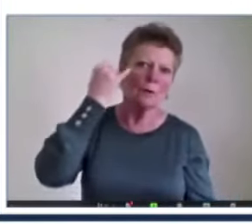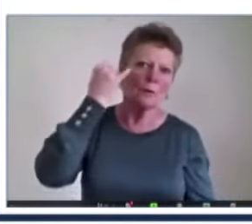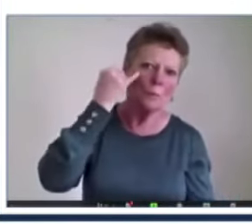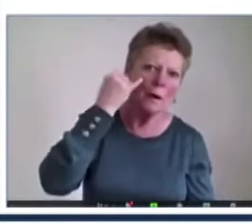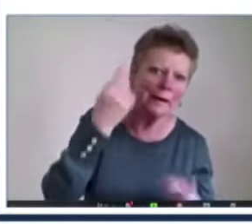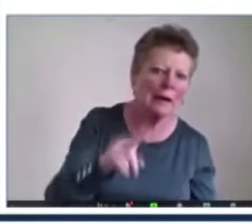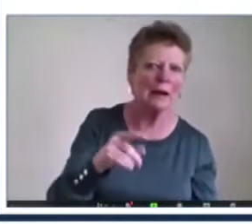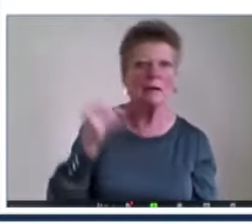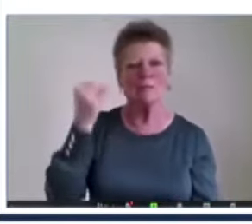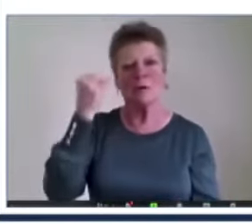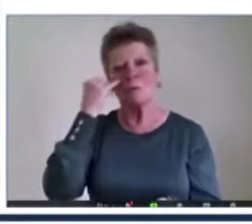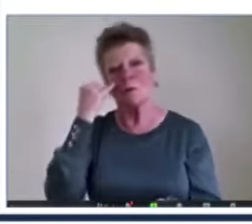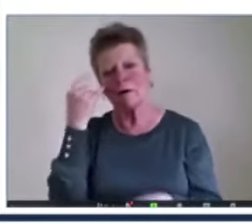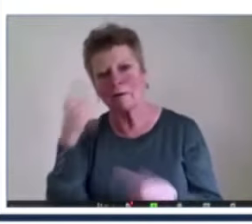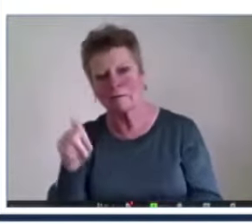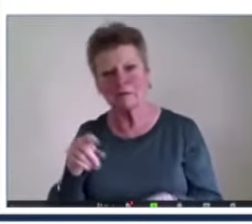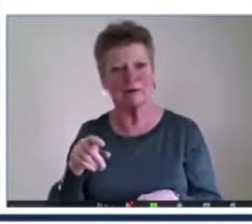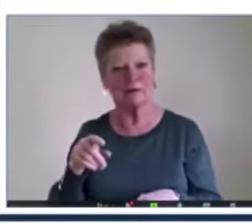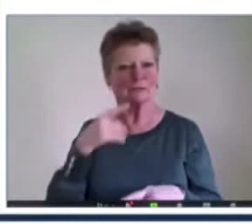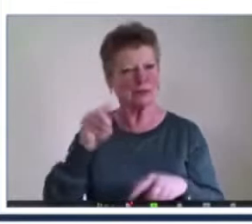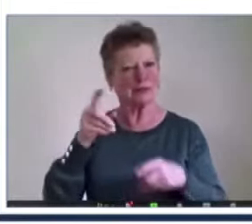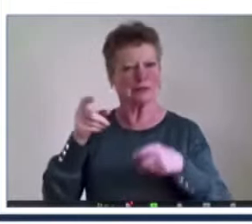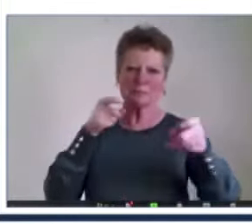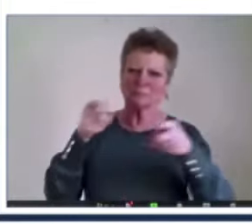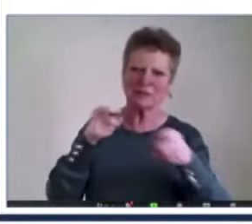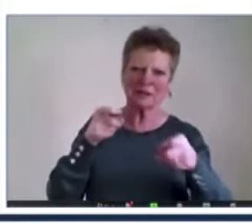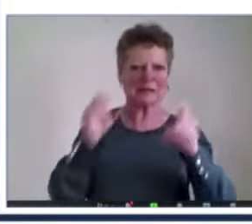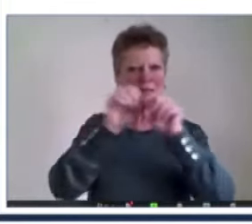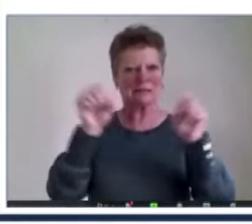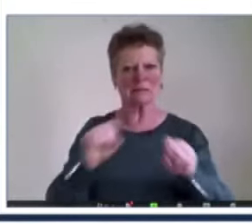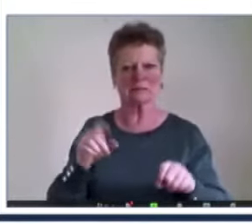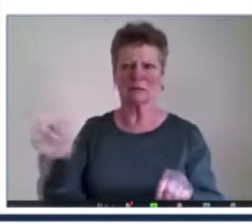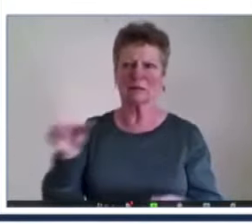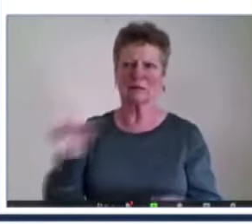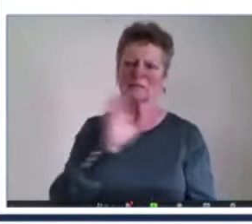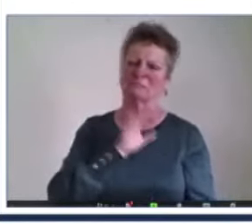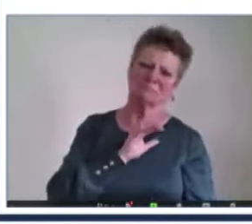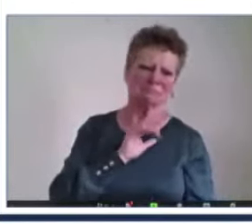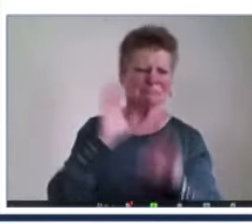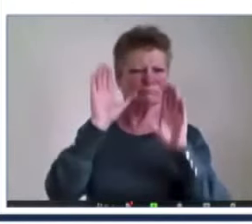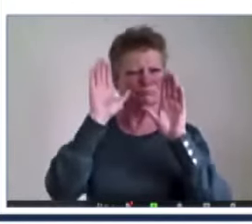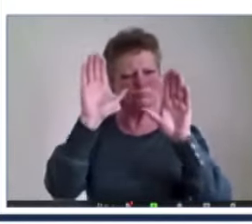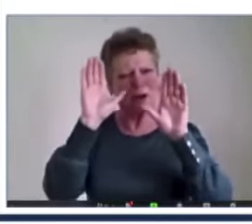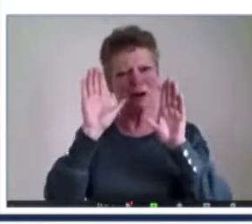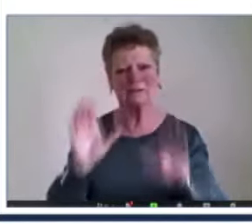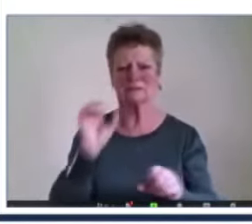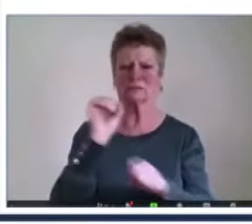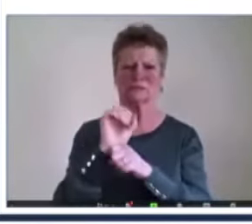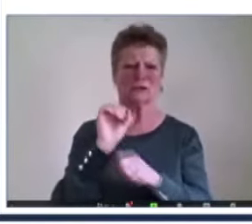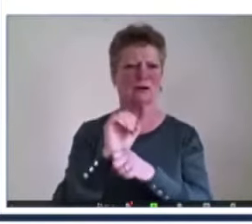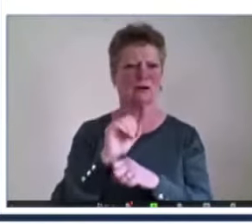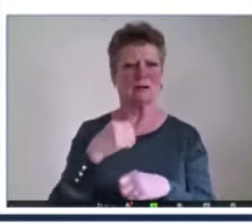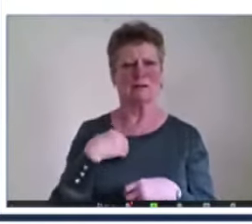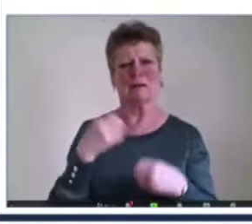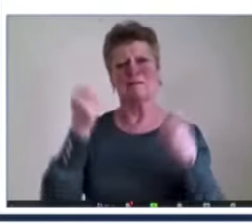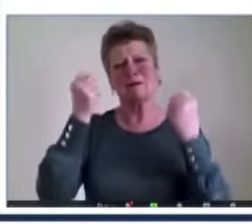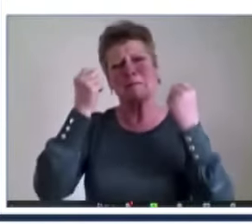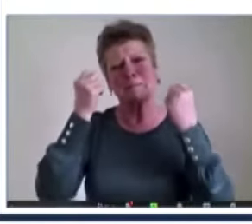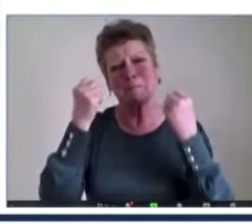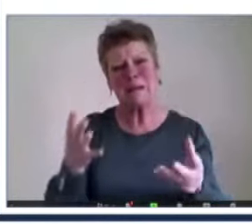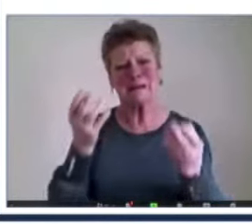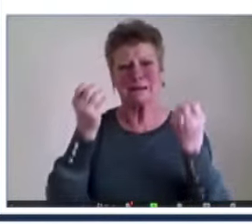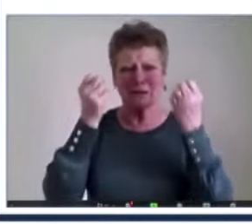and really managing the system. And I just want to say they've done an absolutely incredible job. There are many